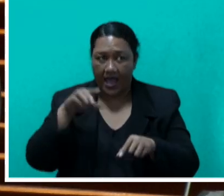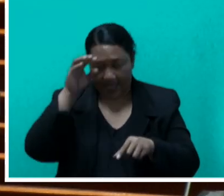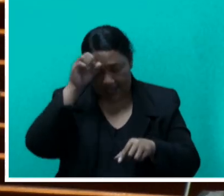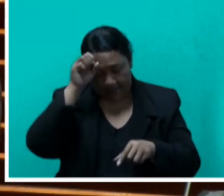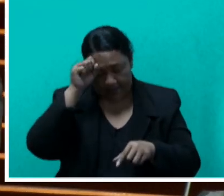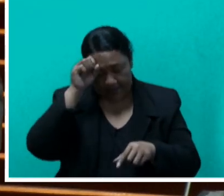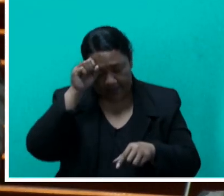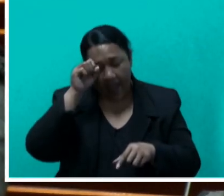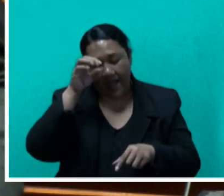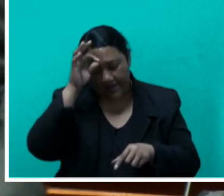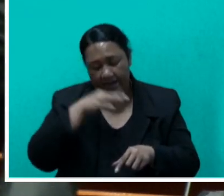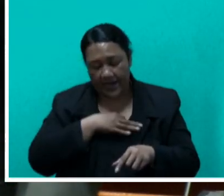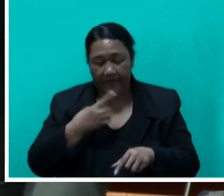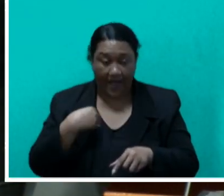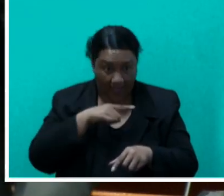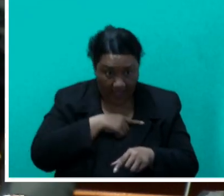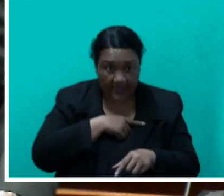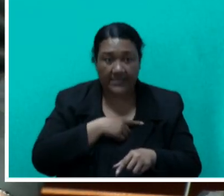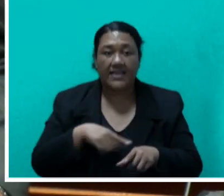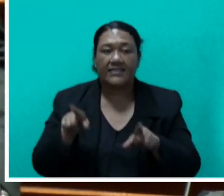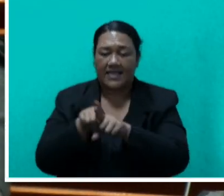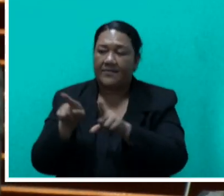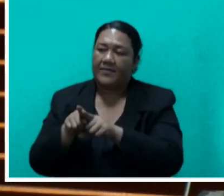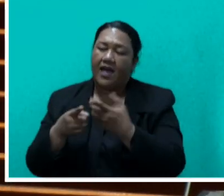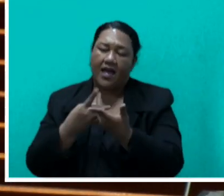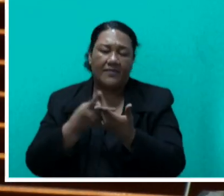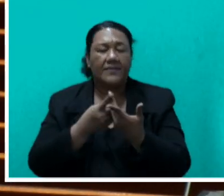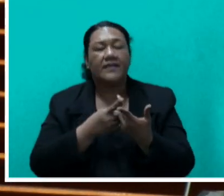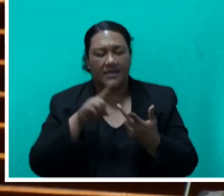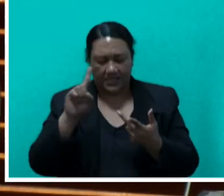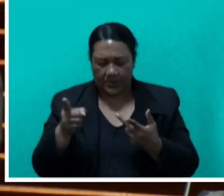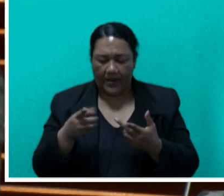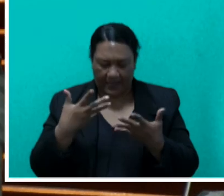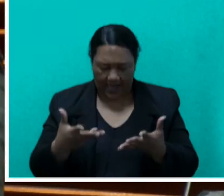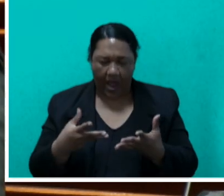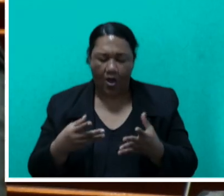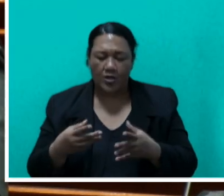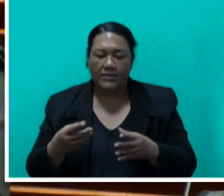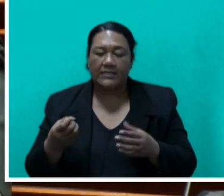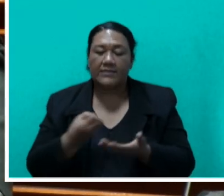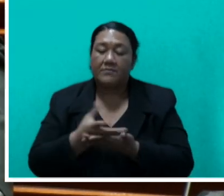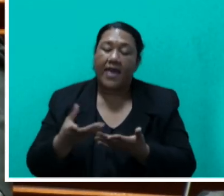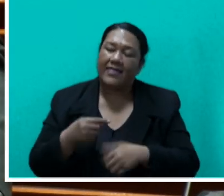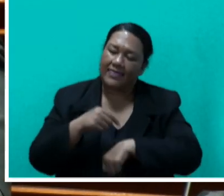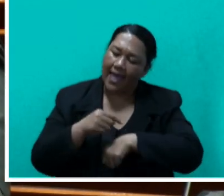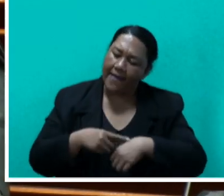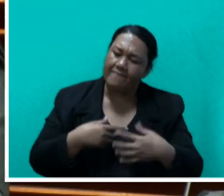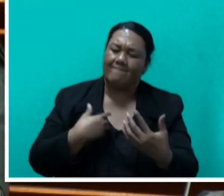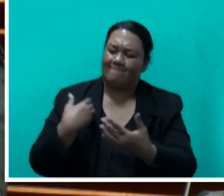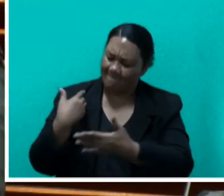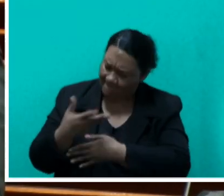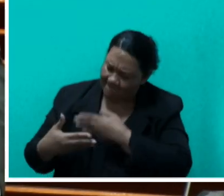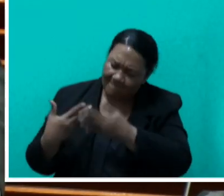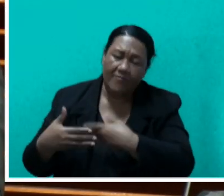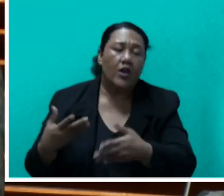have spent time already in perusing the document. I am pleased that a chapter is specifically dedicated for the rural and out island development,